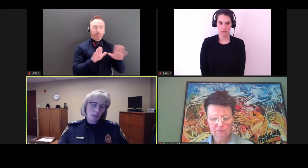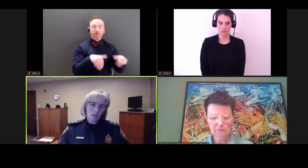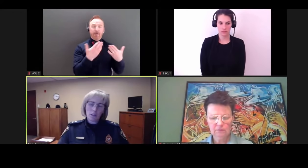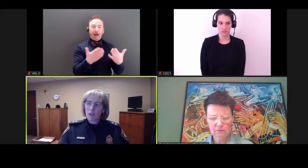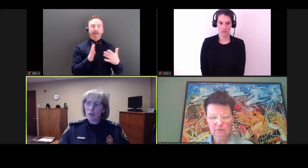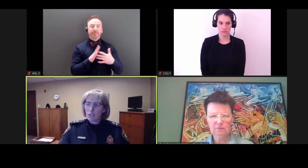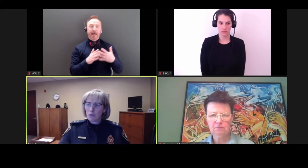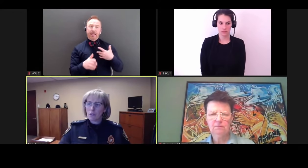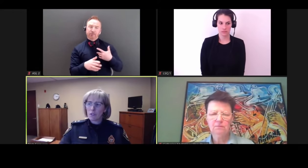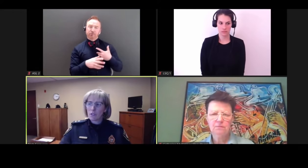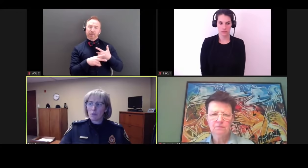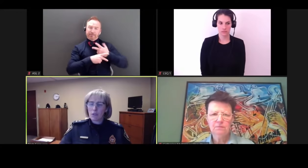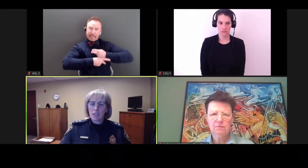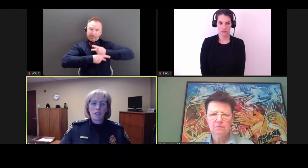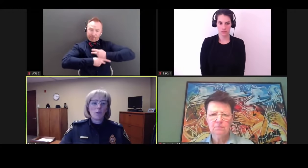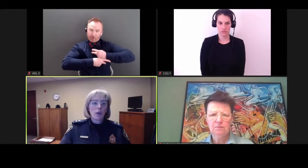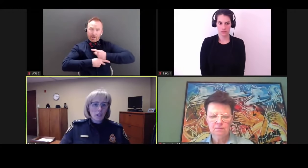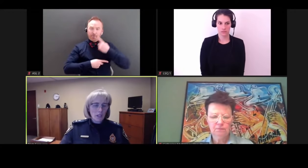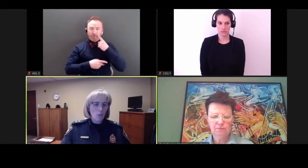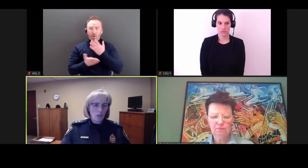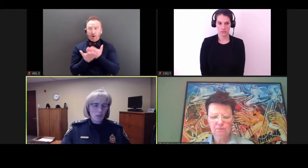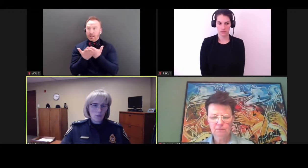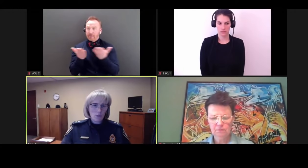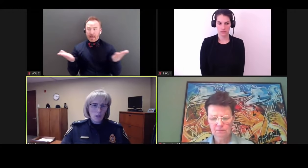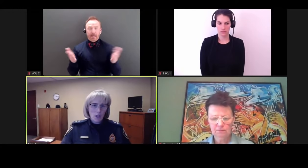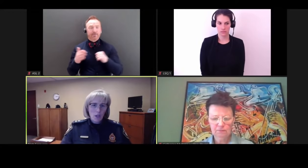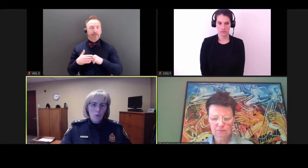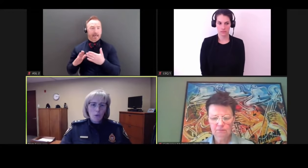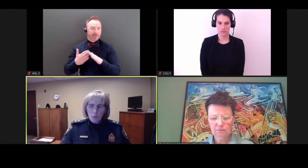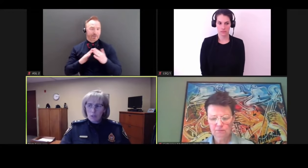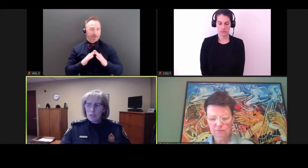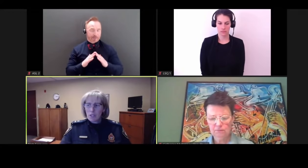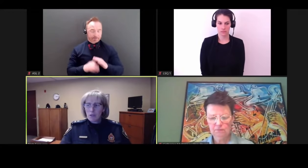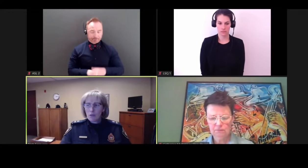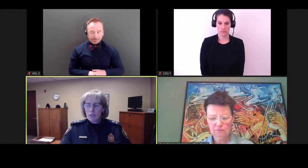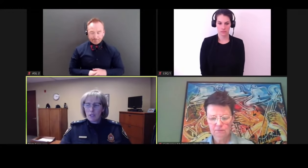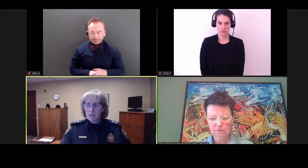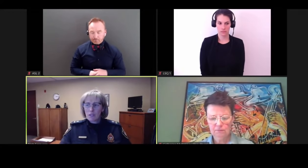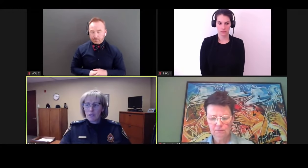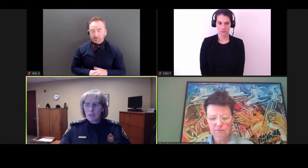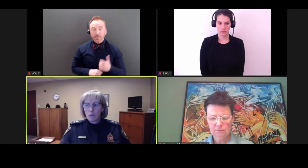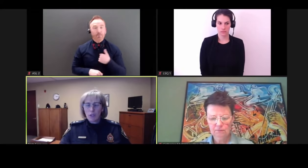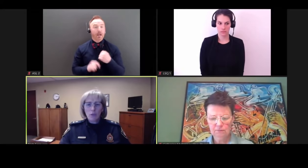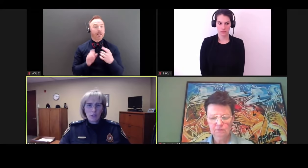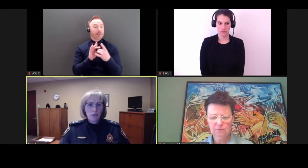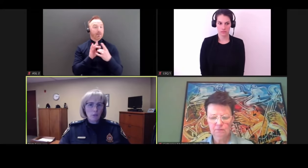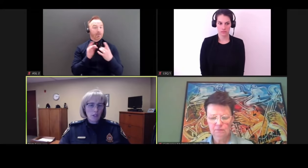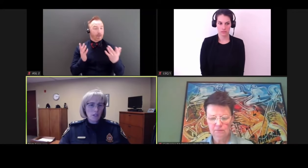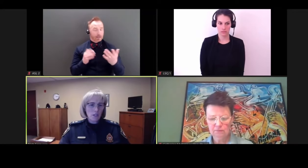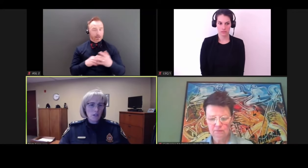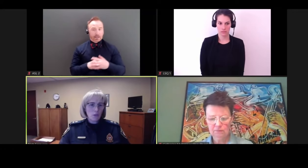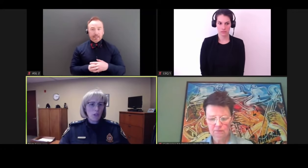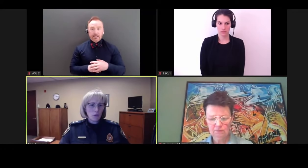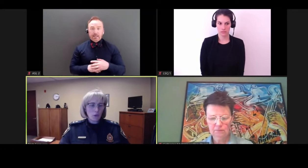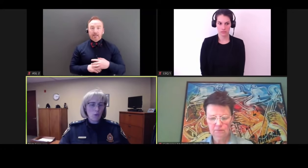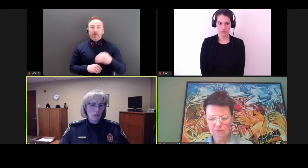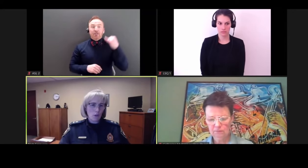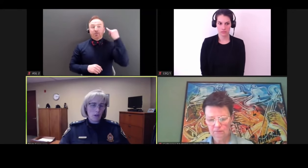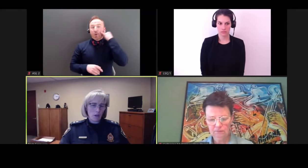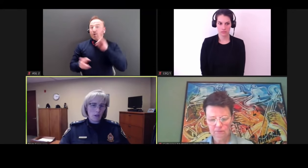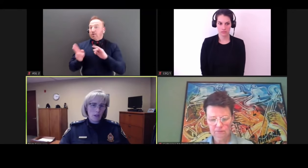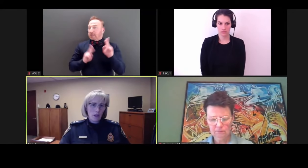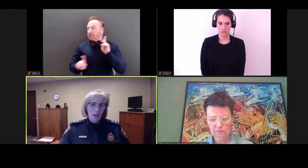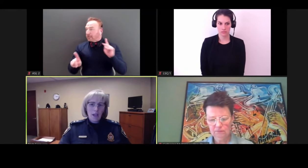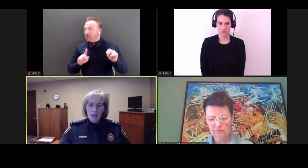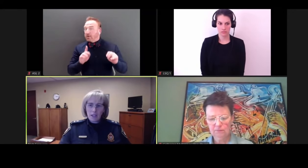care that they already do to this community in the way that they want to. What I will say, though, is if we don't hear from residents, we don't know what's going